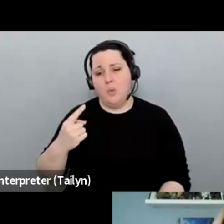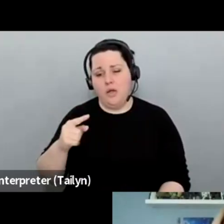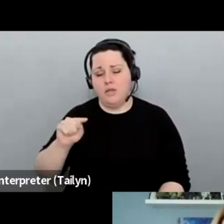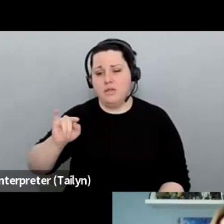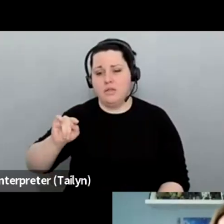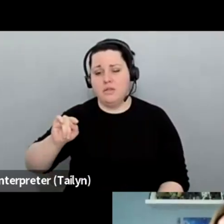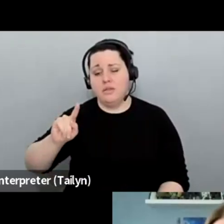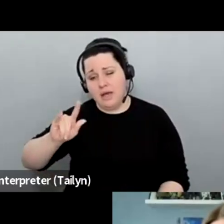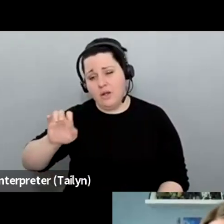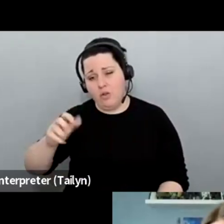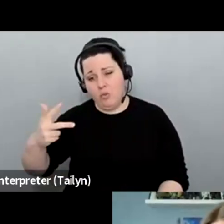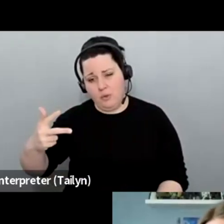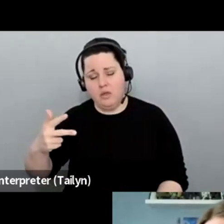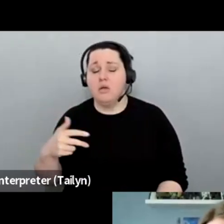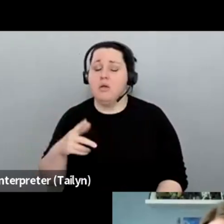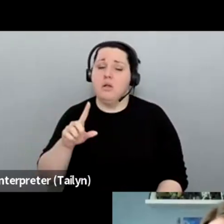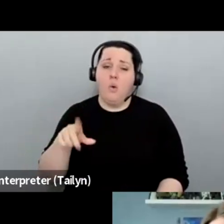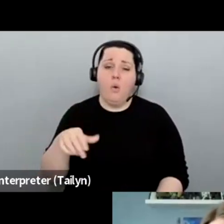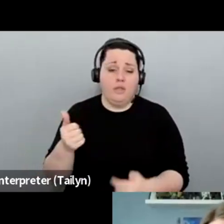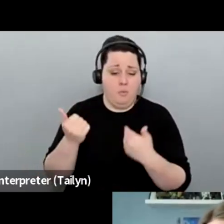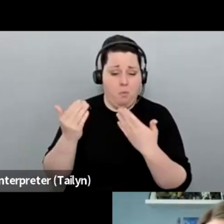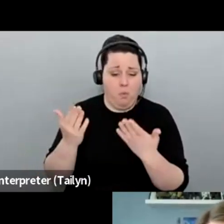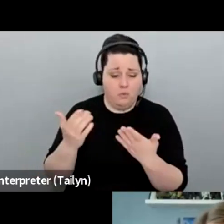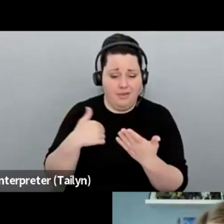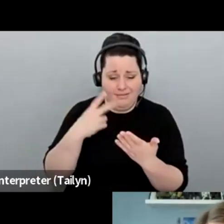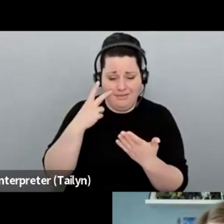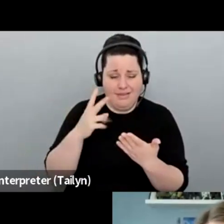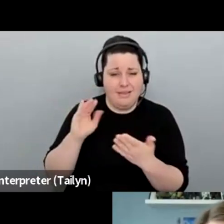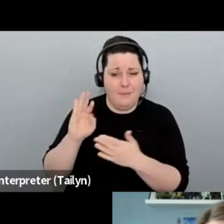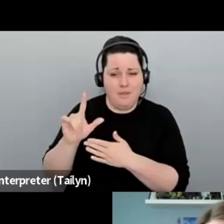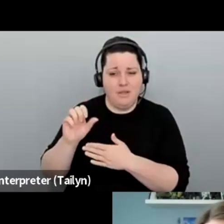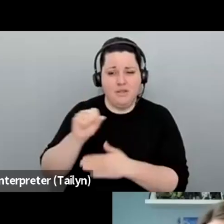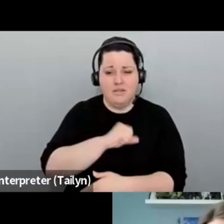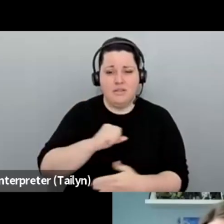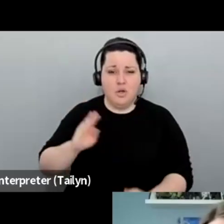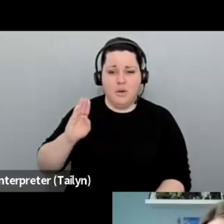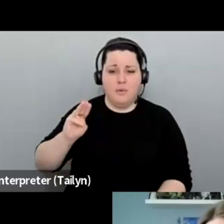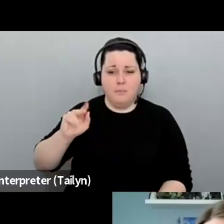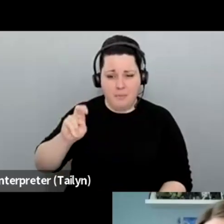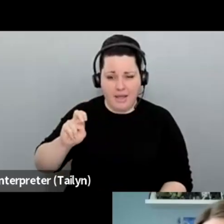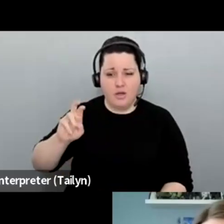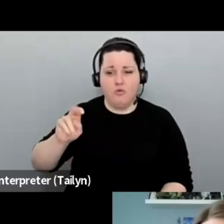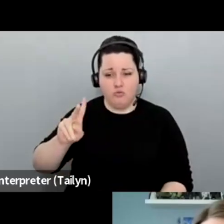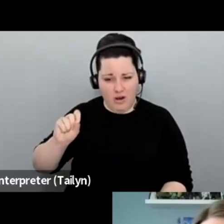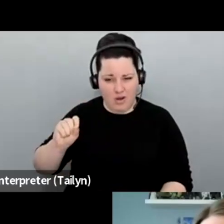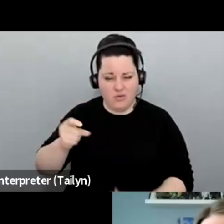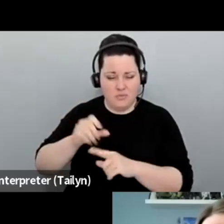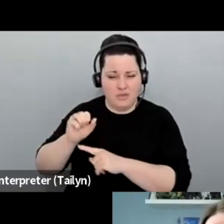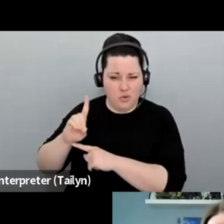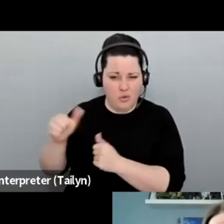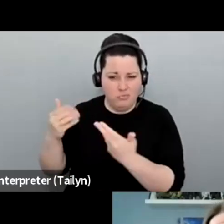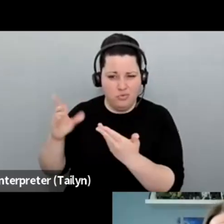would fall. The only proposal I've seen is the bill that Senator Mike Rounds from South Dakota had introduced back in